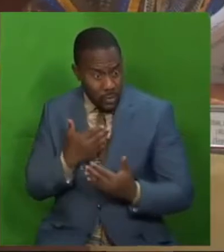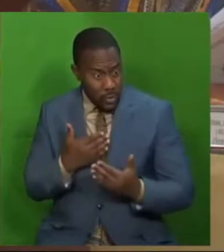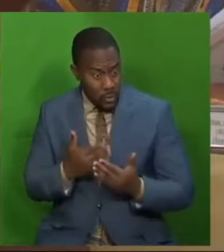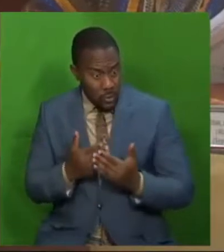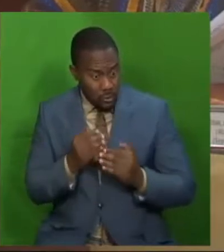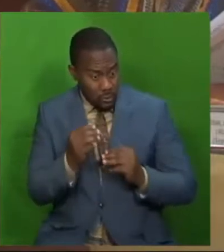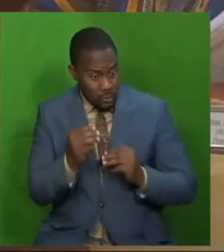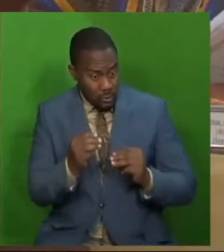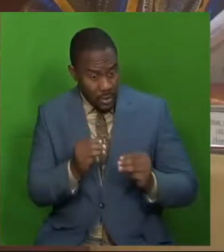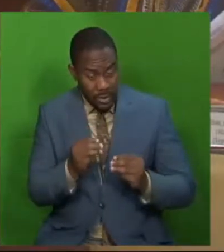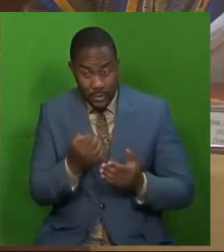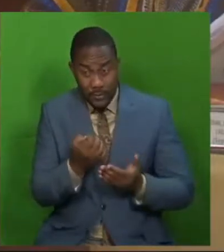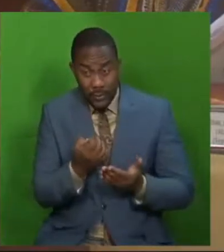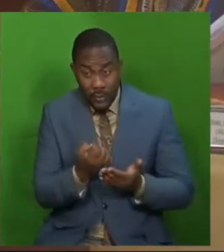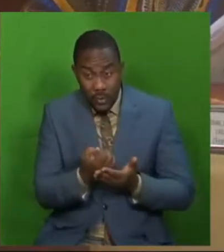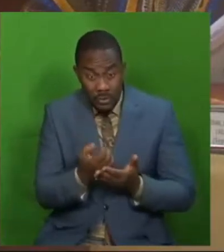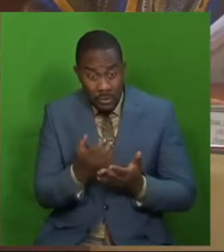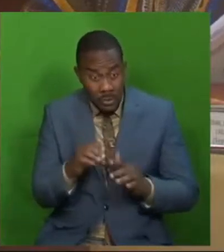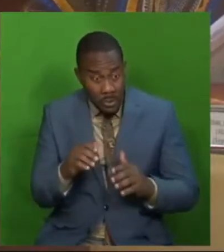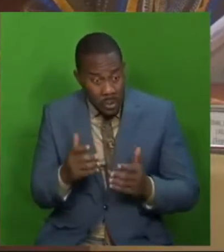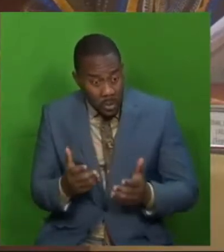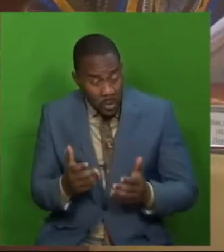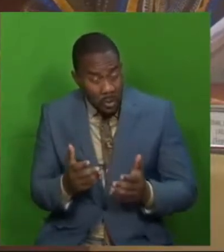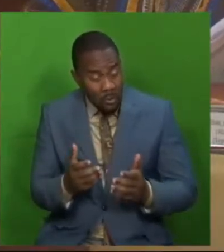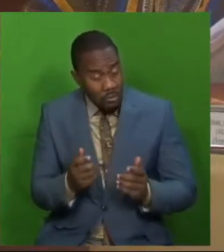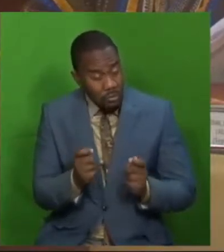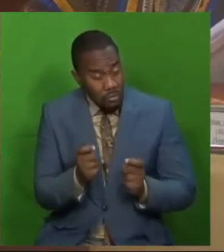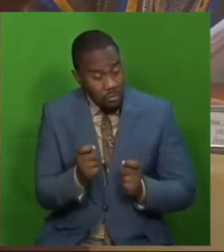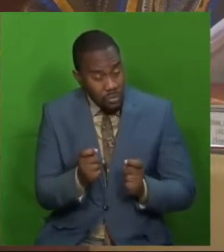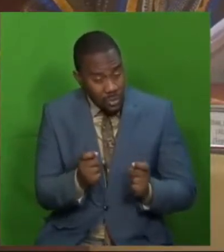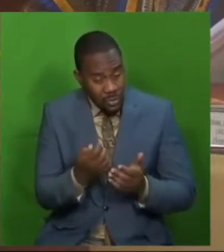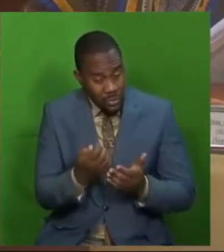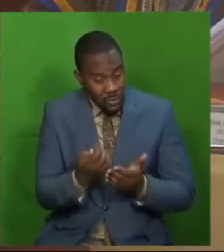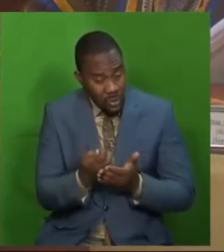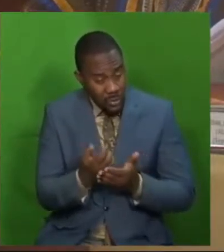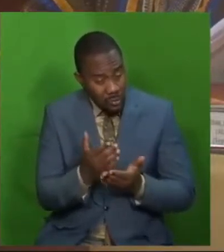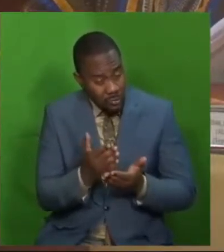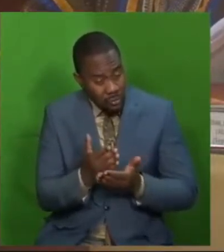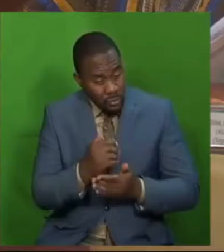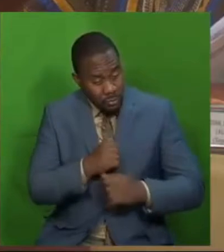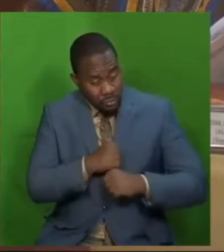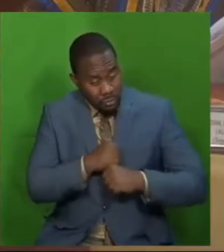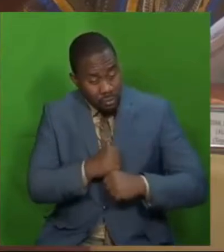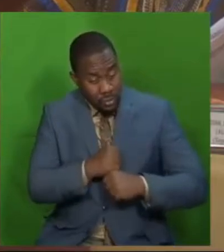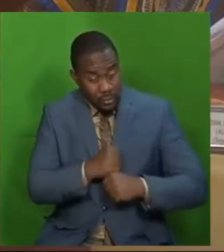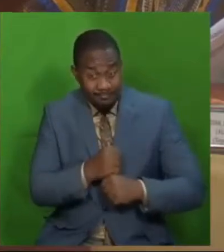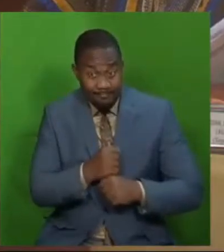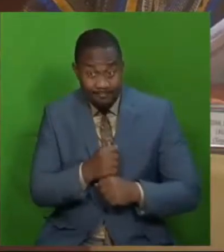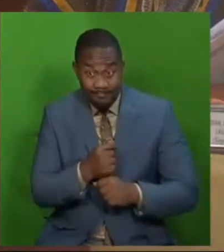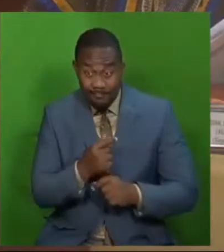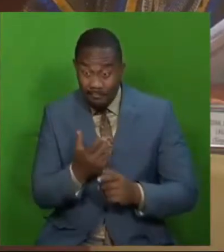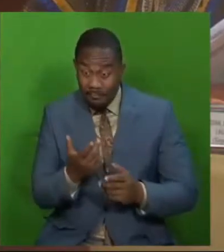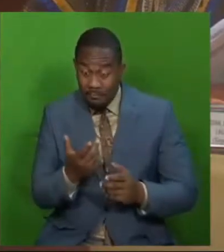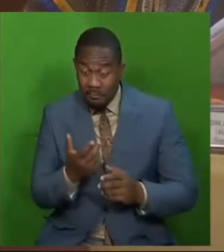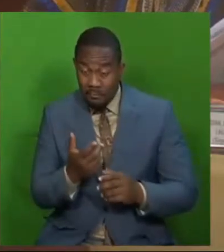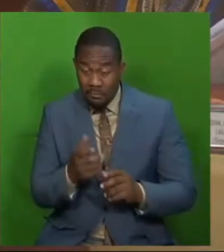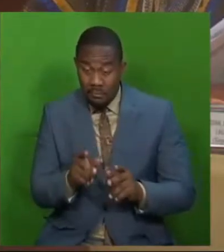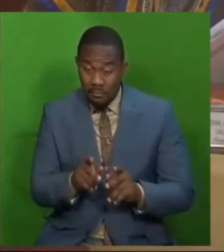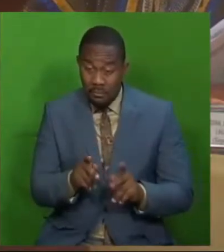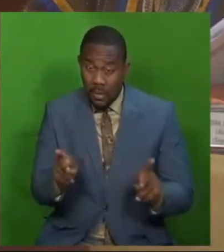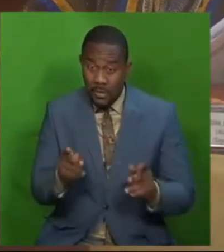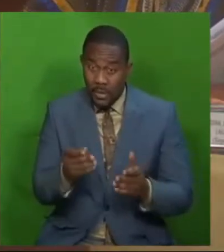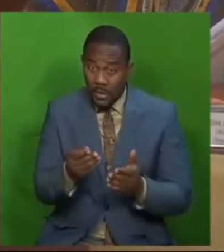economy, and whether or not they are good protectors of the public debt.